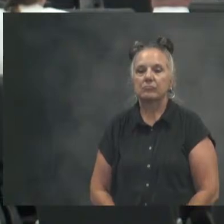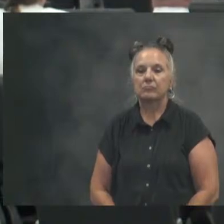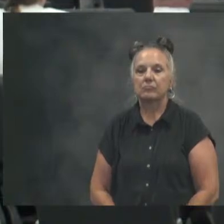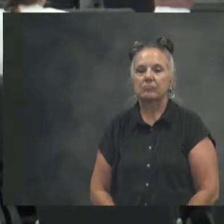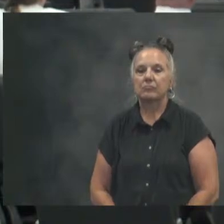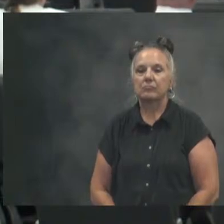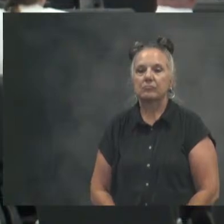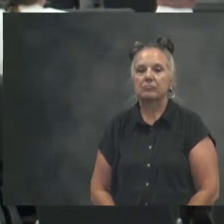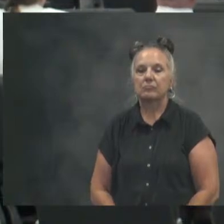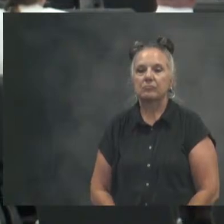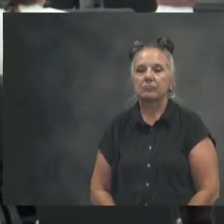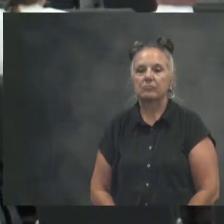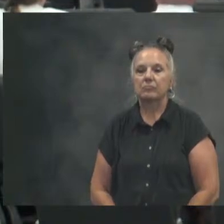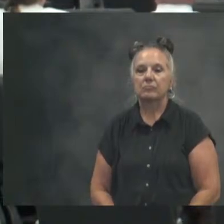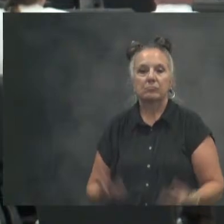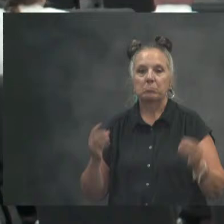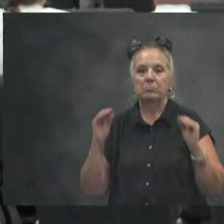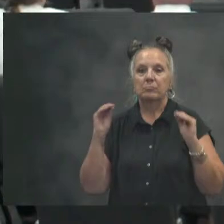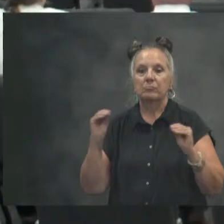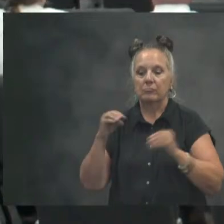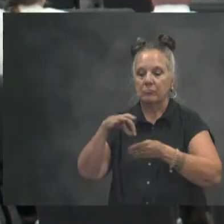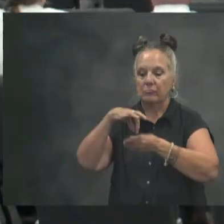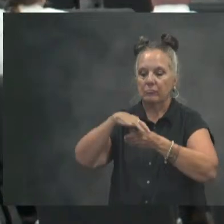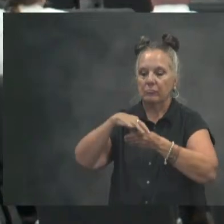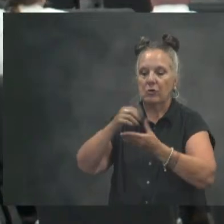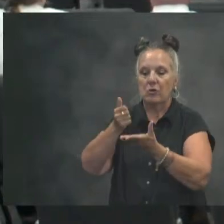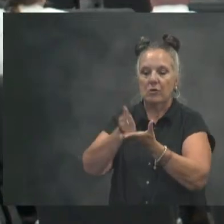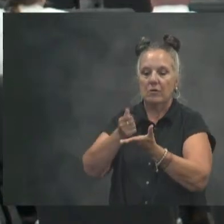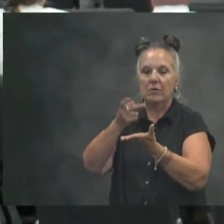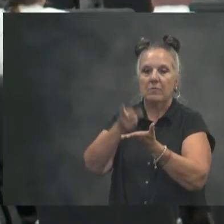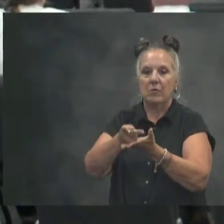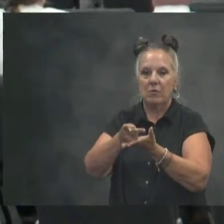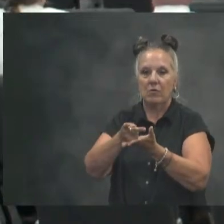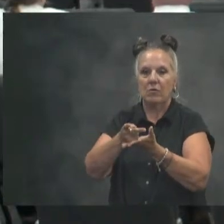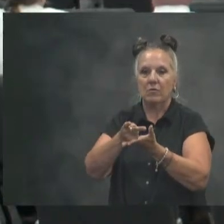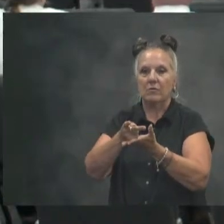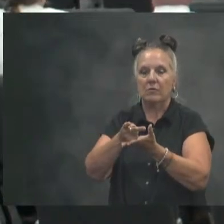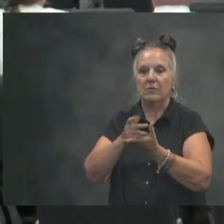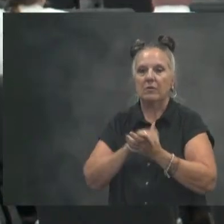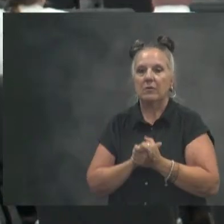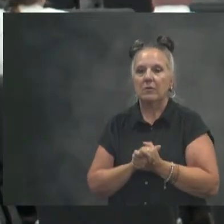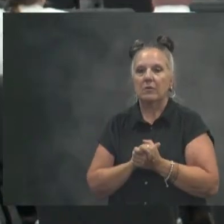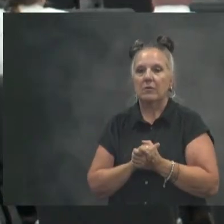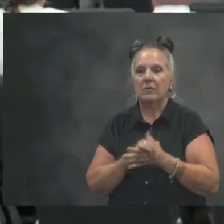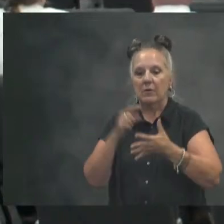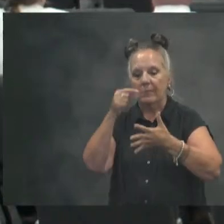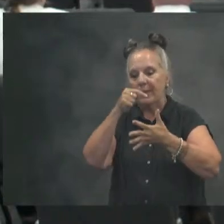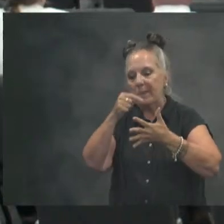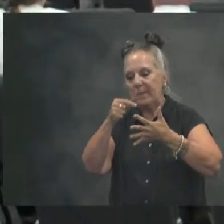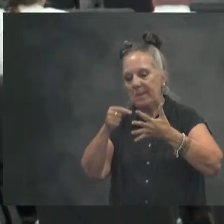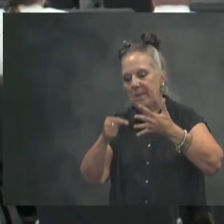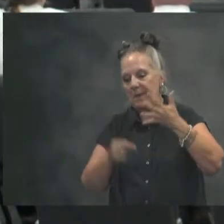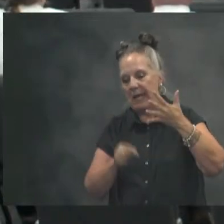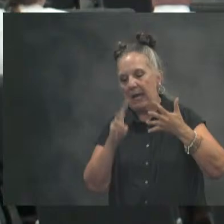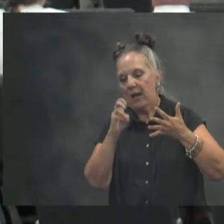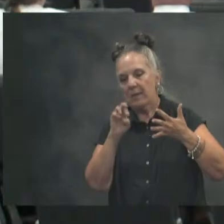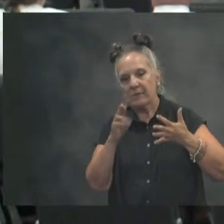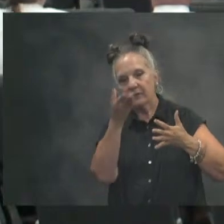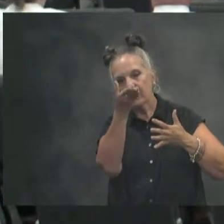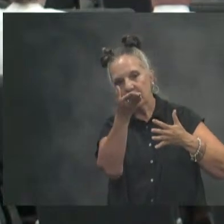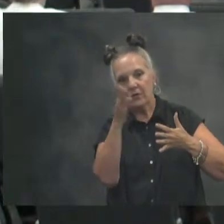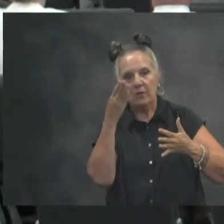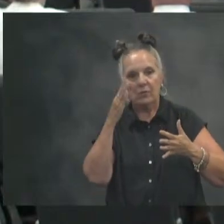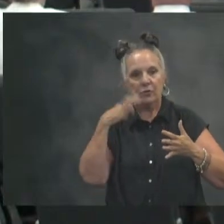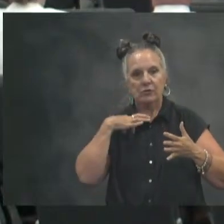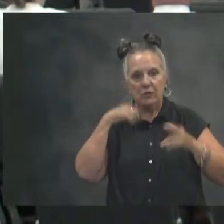Okay, seeing none, we'll move to the vote. We're voting to approve the awards, renewals, and procurements as read by Mr. Bickford in his motion